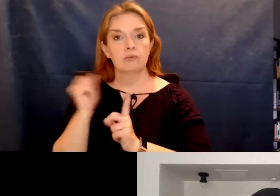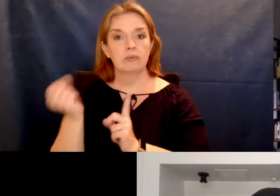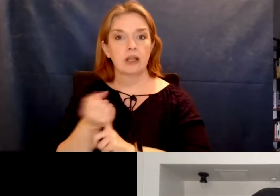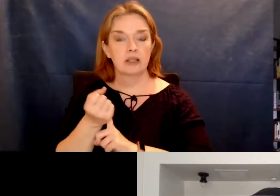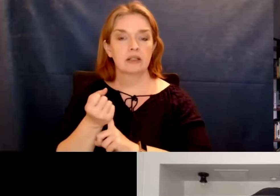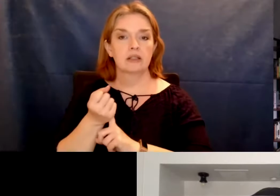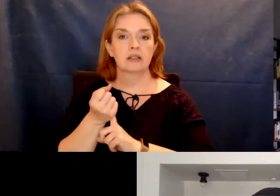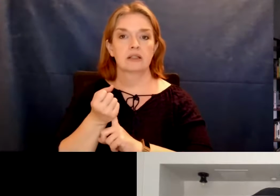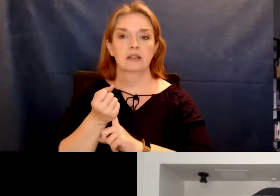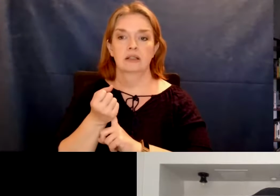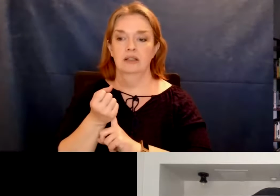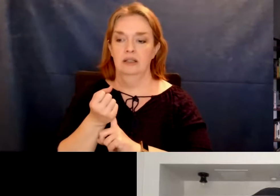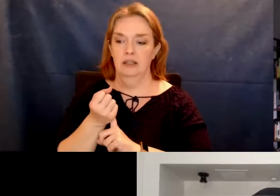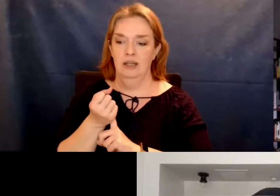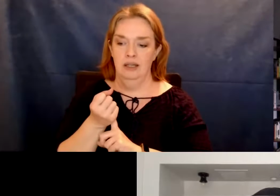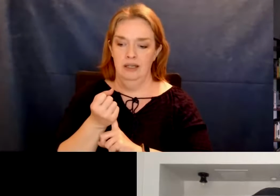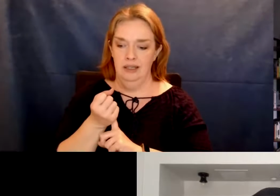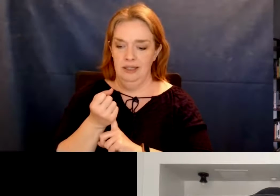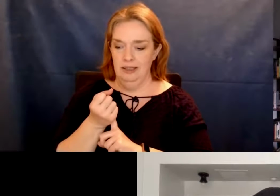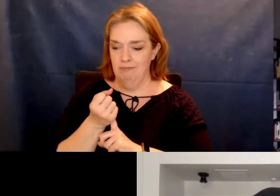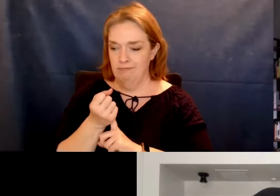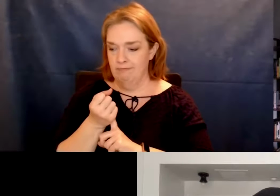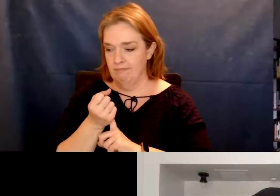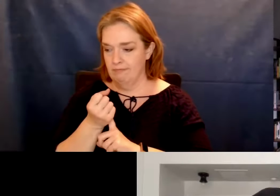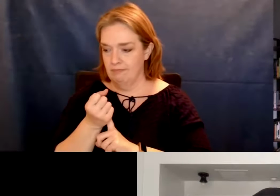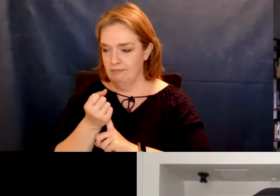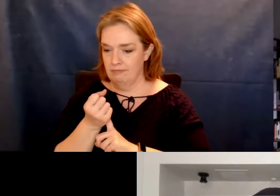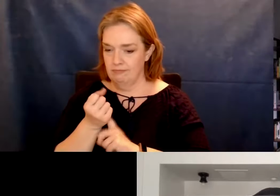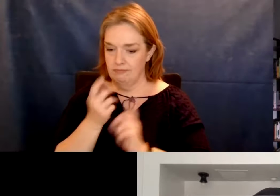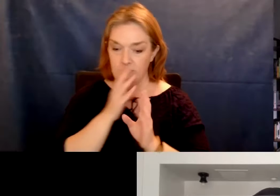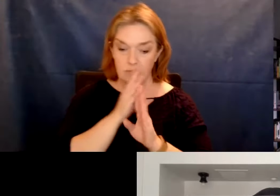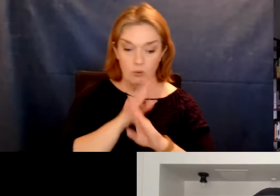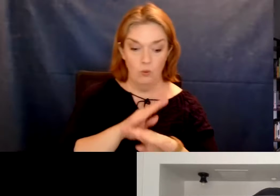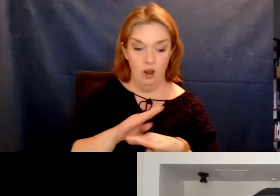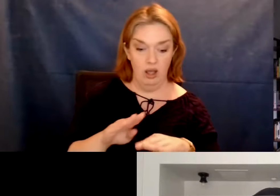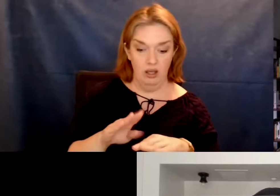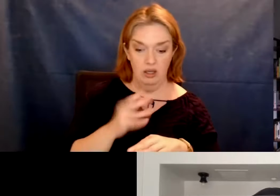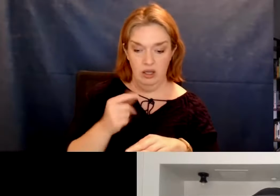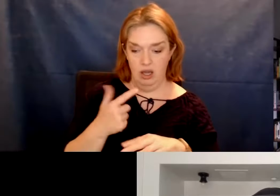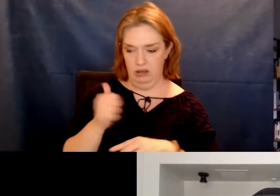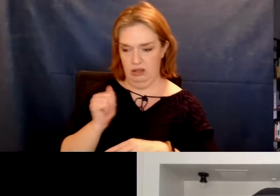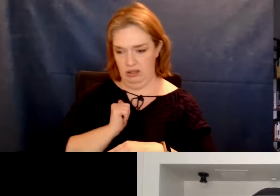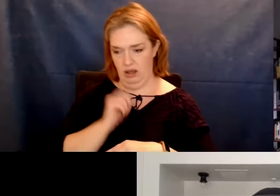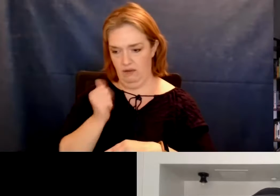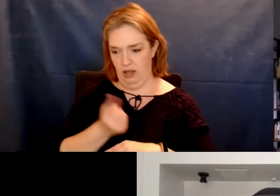hear myself out loud, um, have the quiet, uh,